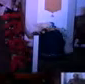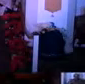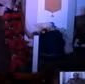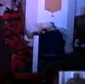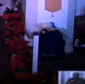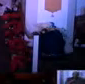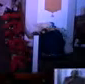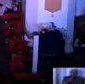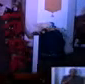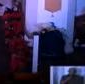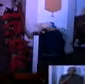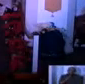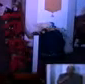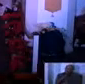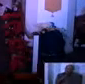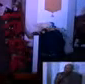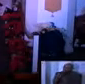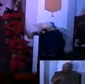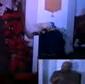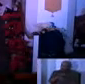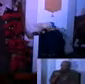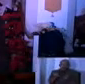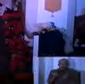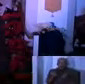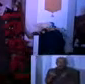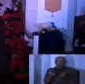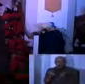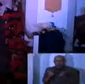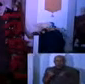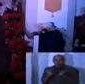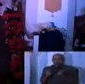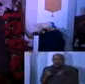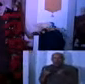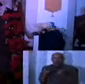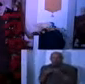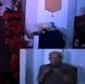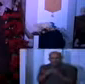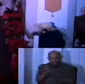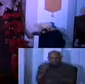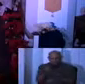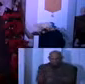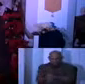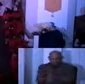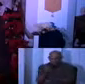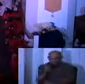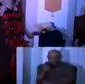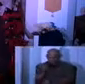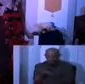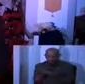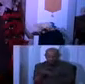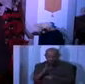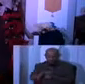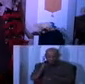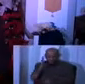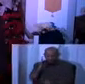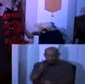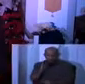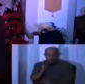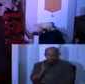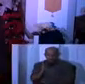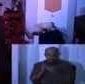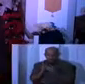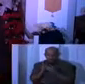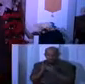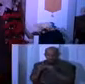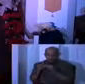actually pretty full. And now we share together again for our 11 o'clock service, which will run through the midnight hour